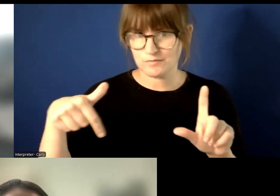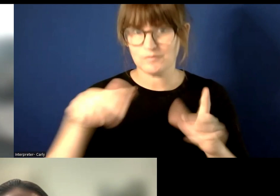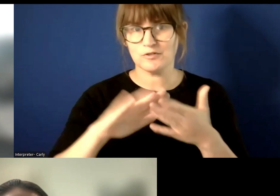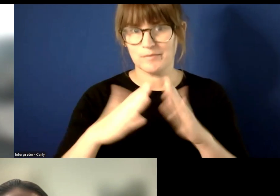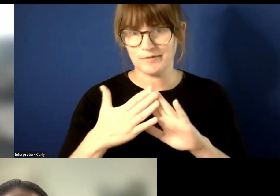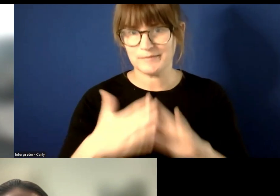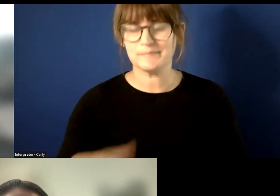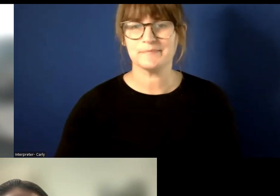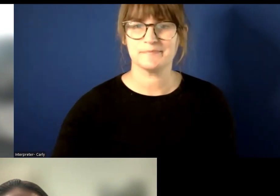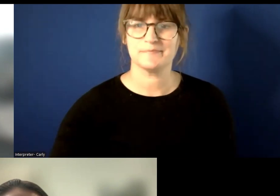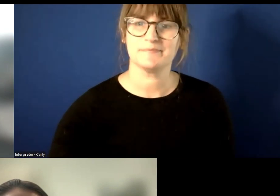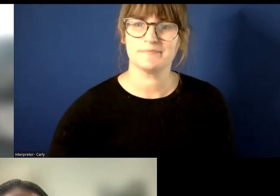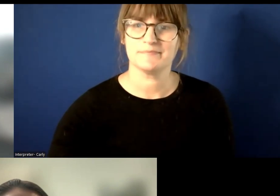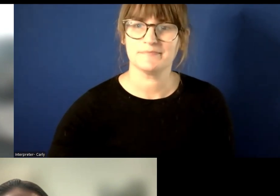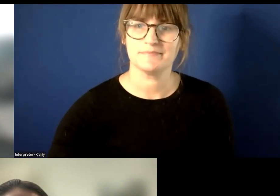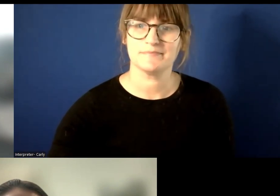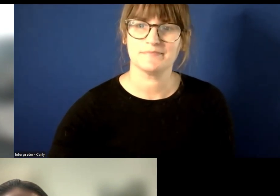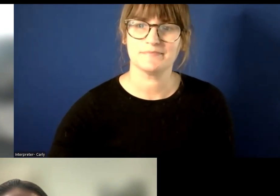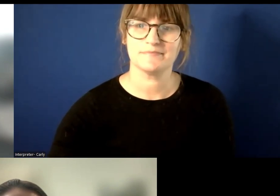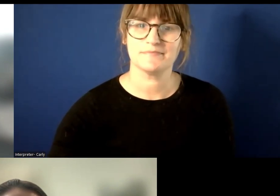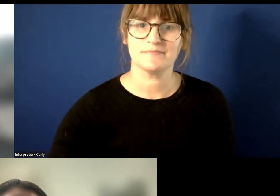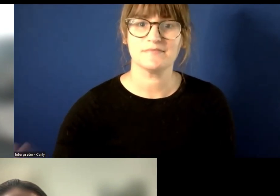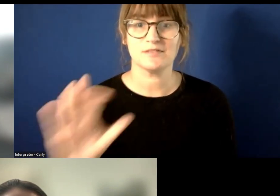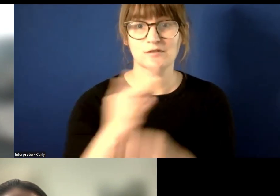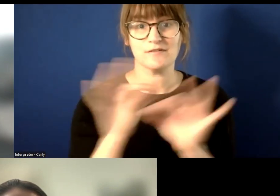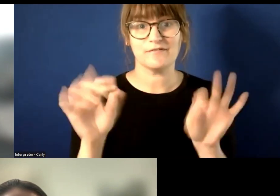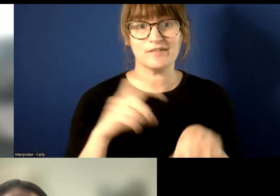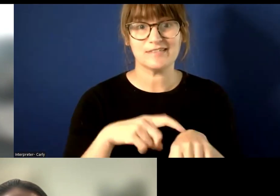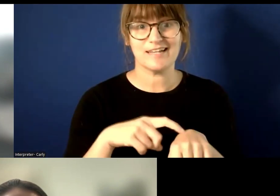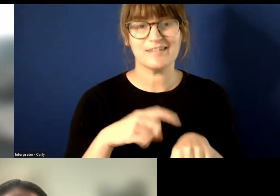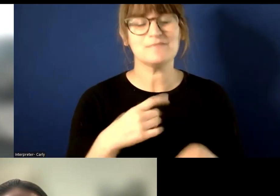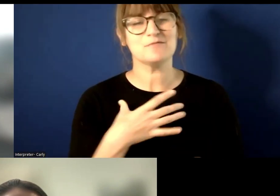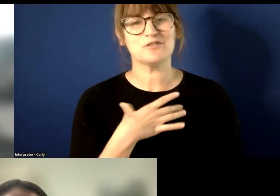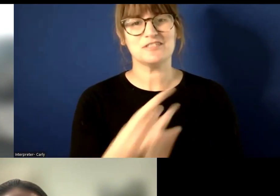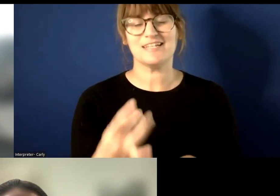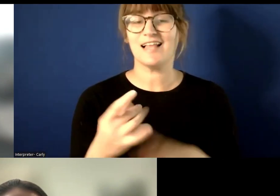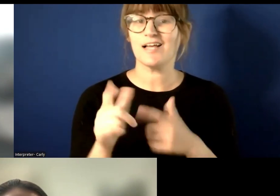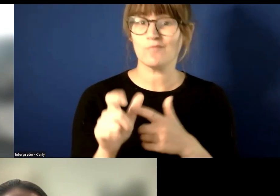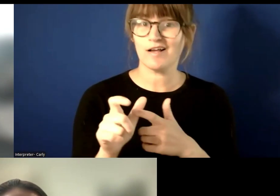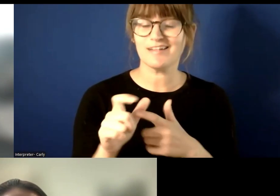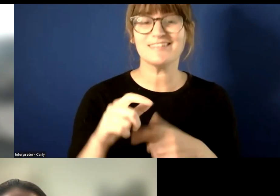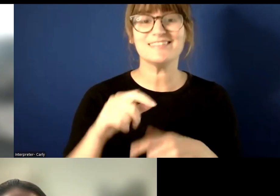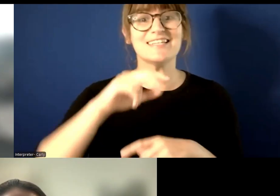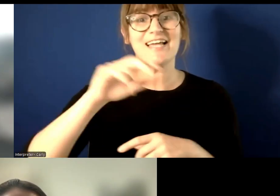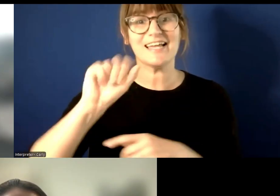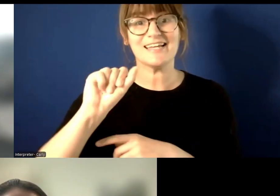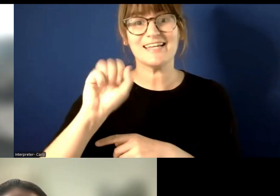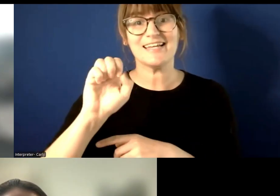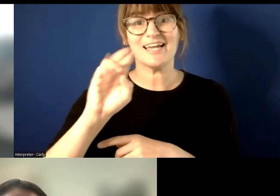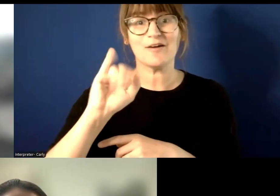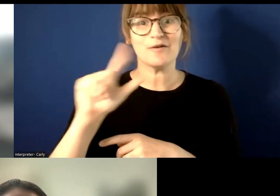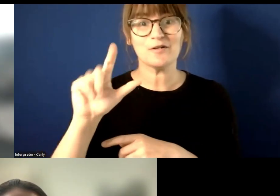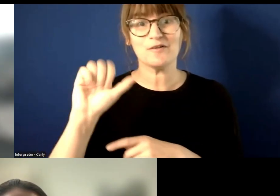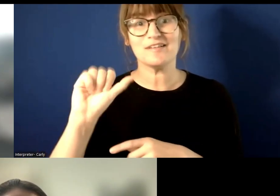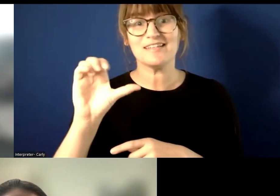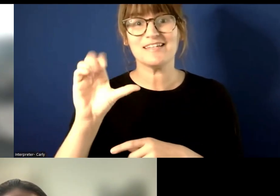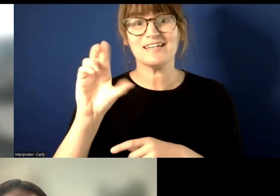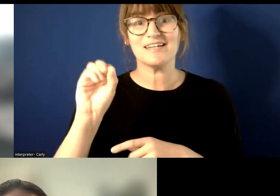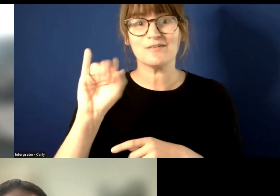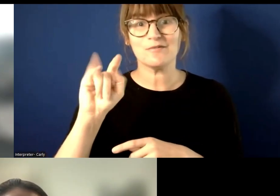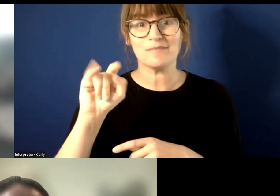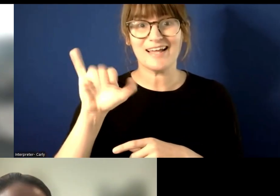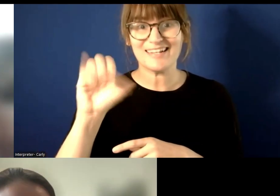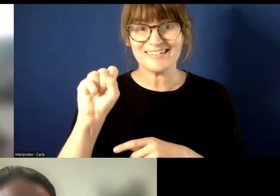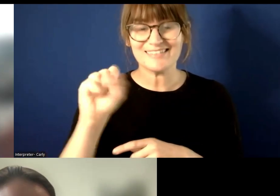community. In her free time, she enjoys distance running, aerial acrobatics, and rock climbing, which I have to add is very